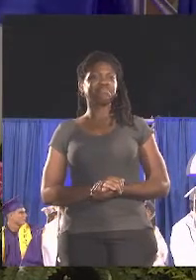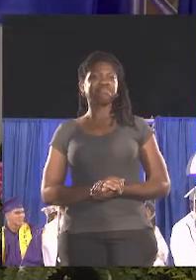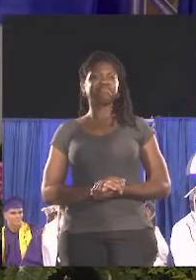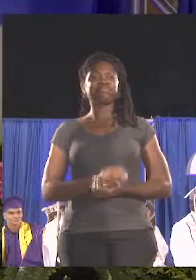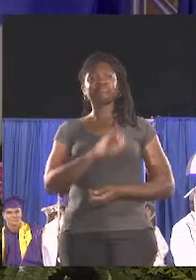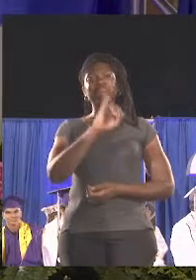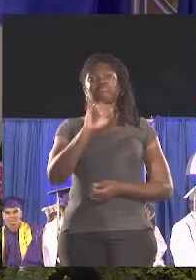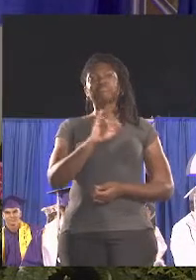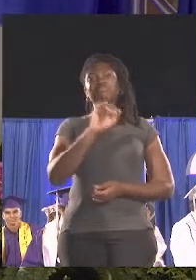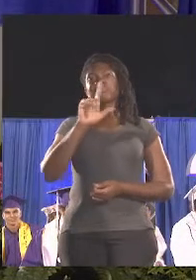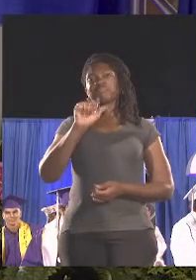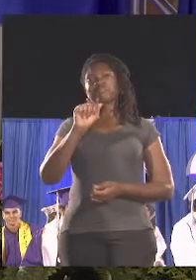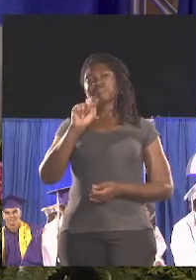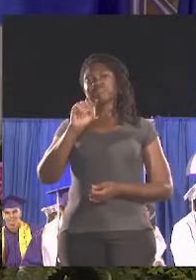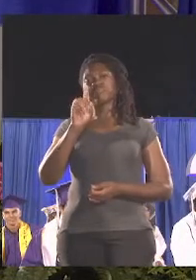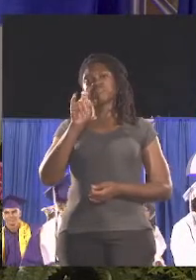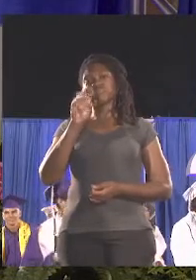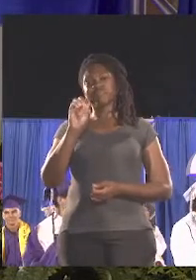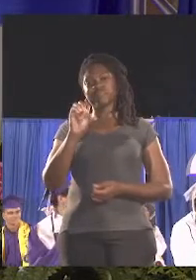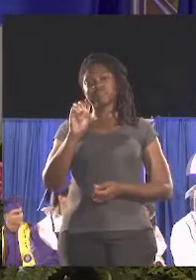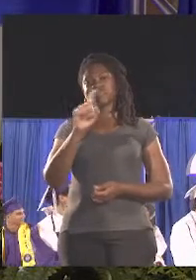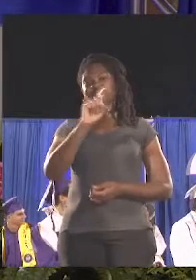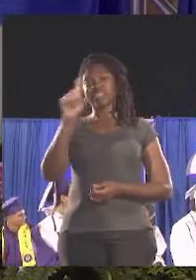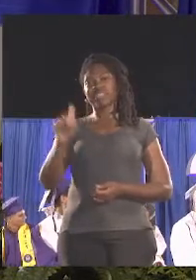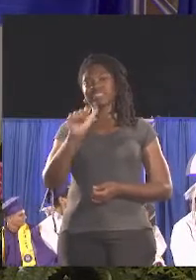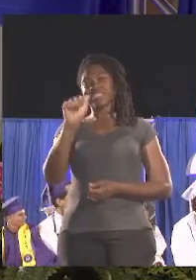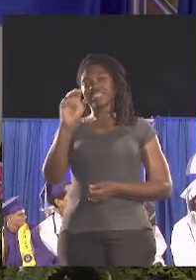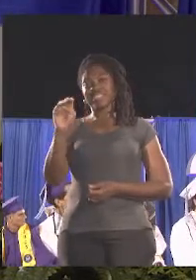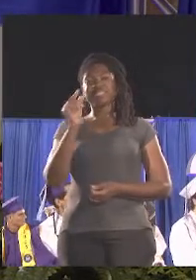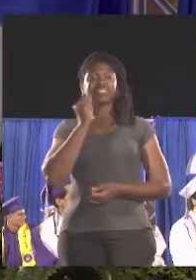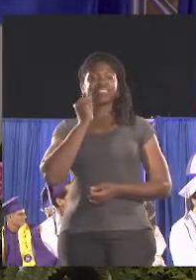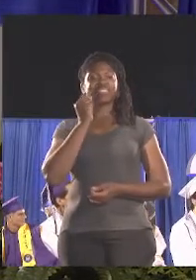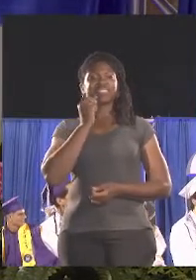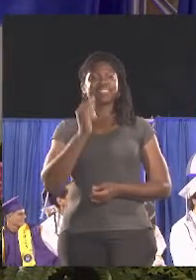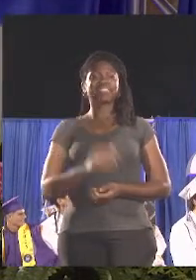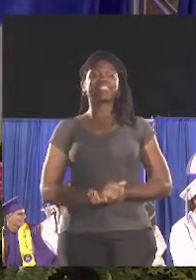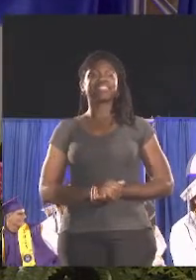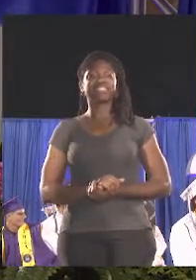Joaquin A. Landino, Texas A&M University, San Antonio.